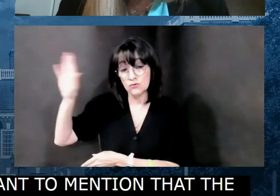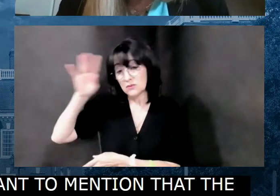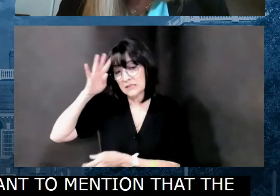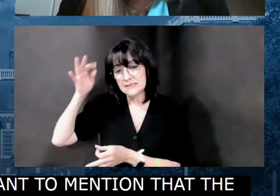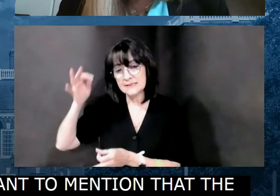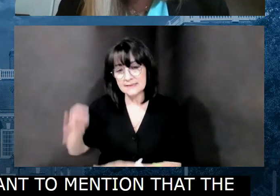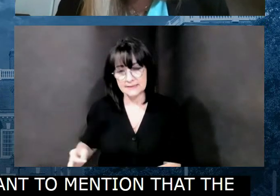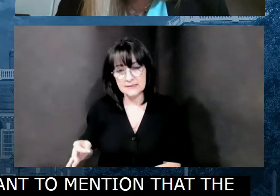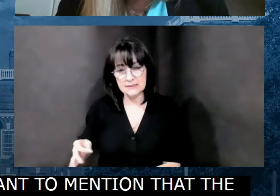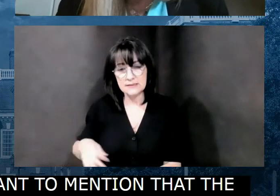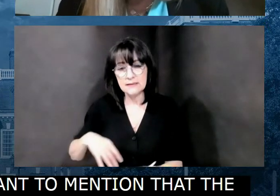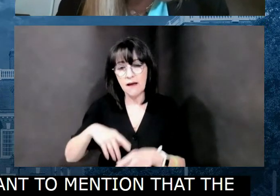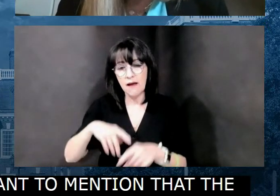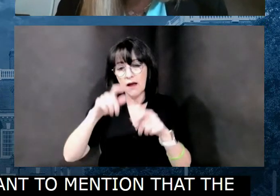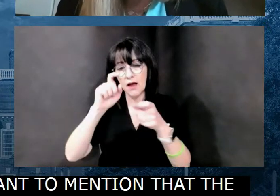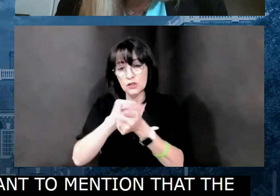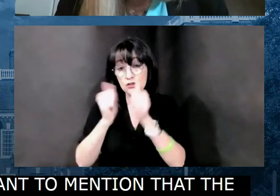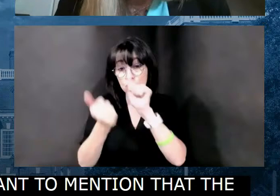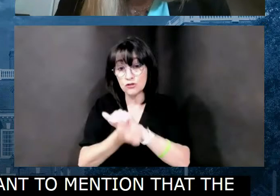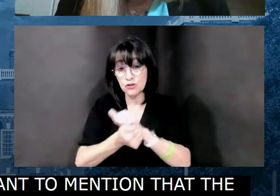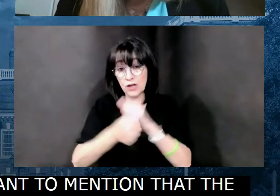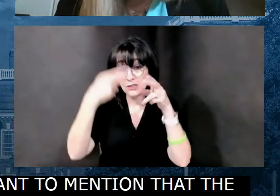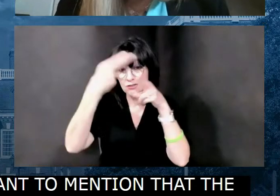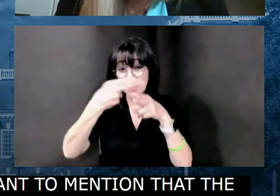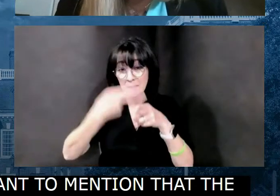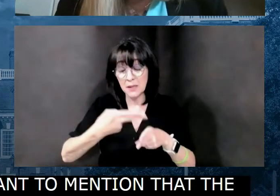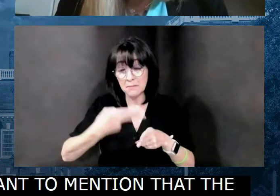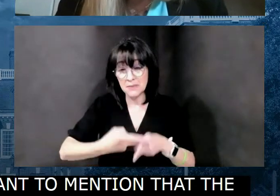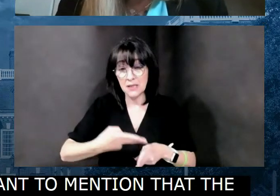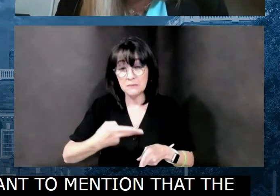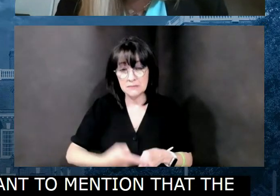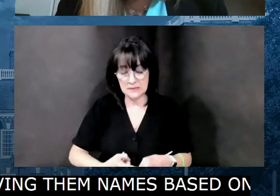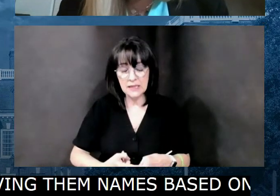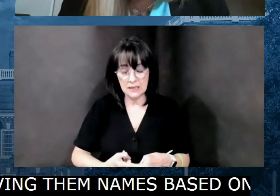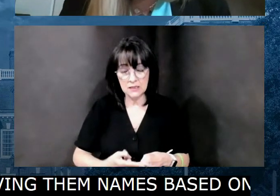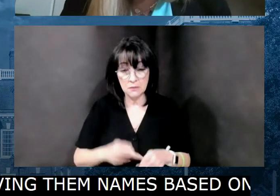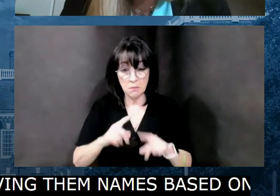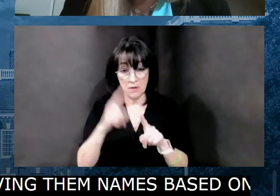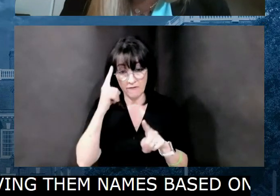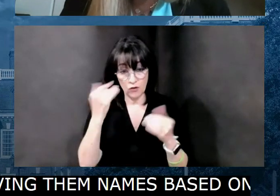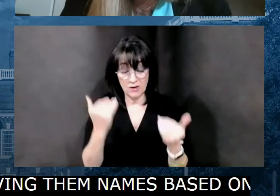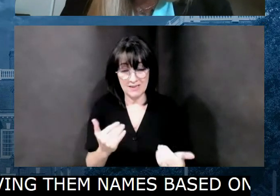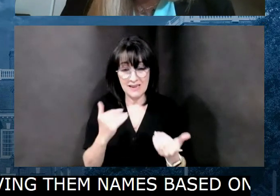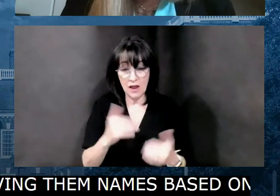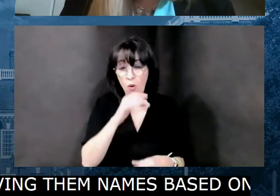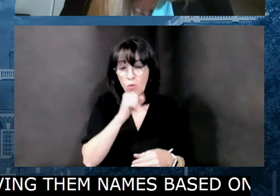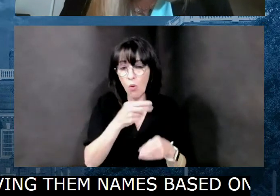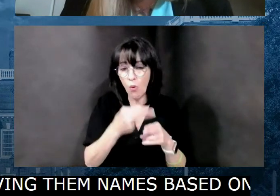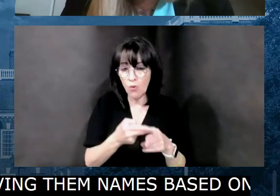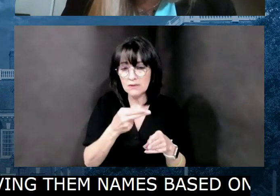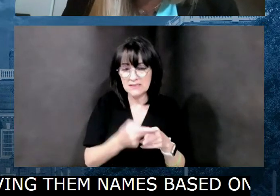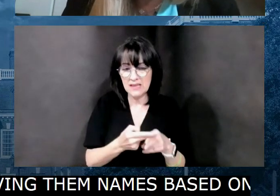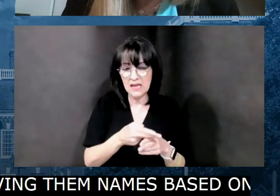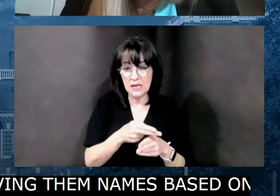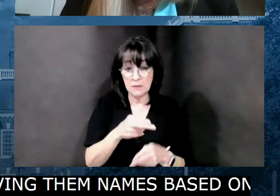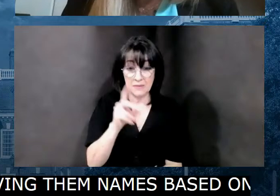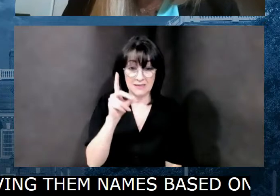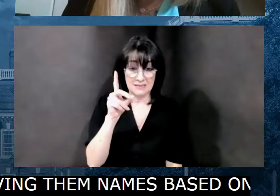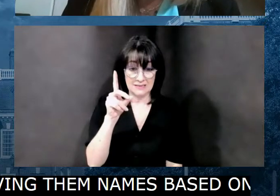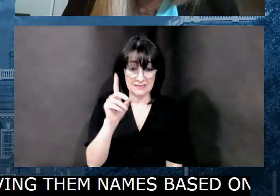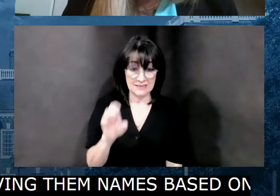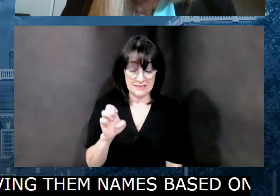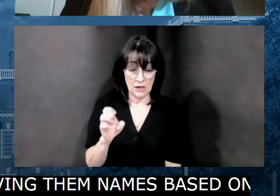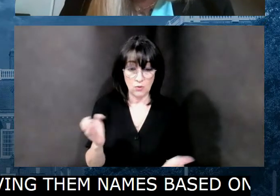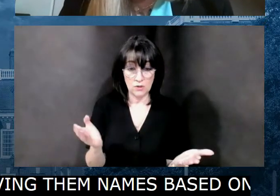alphabet. So we'll soon be transitioning to these new names, but meanwhile, using the old names in Delaware,